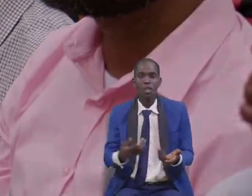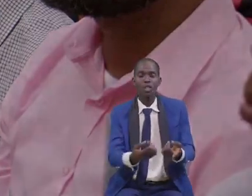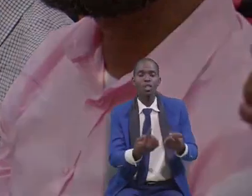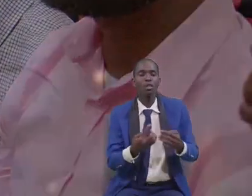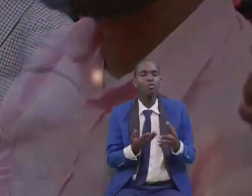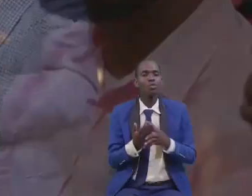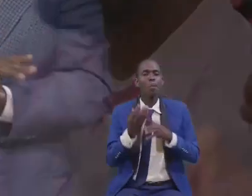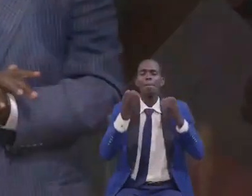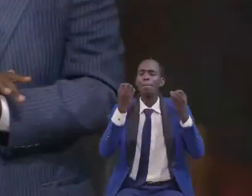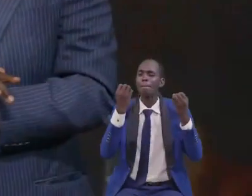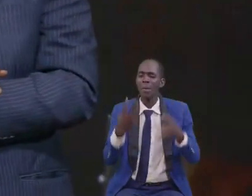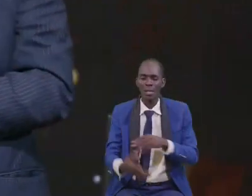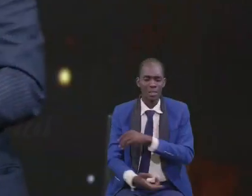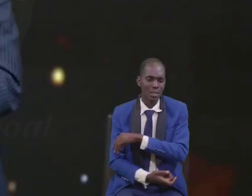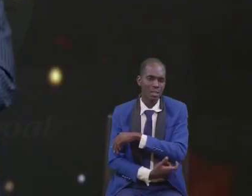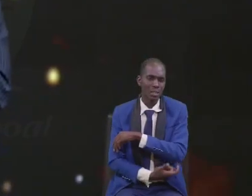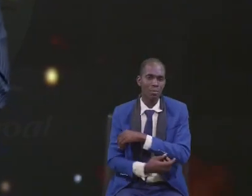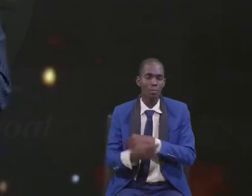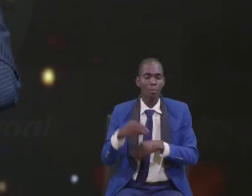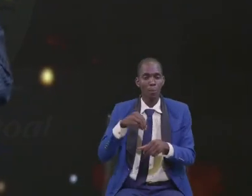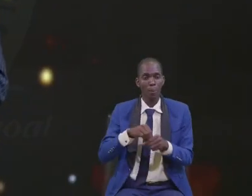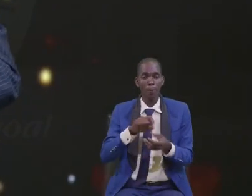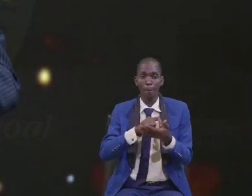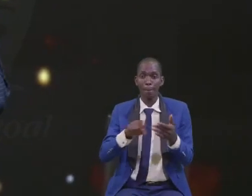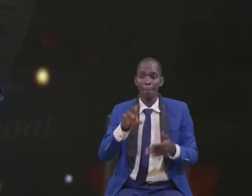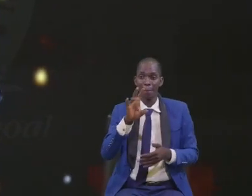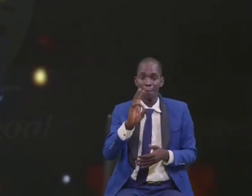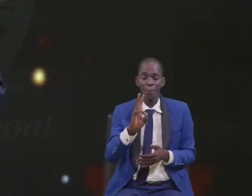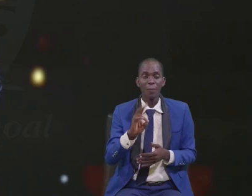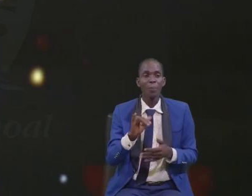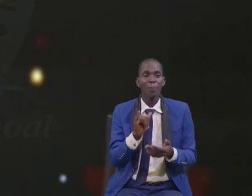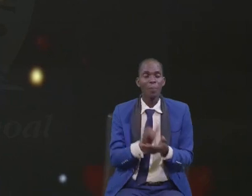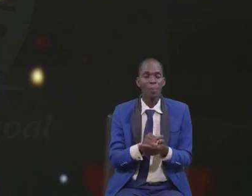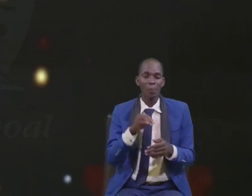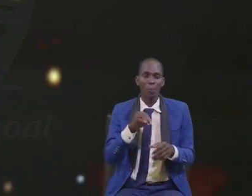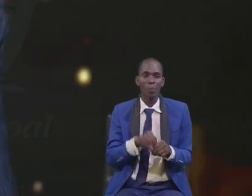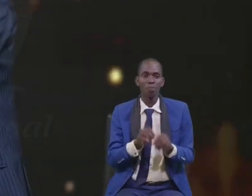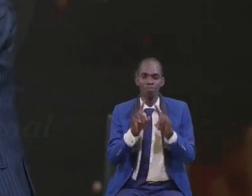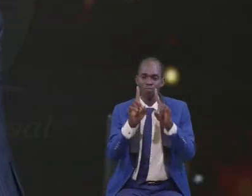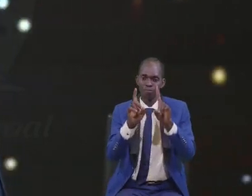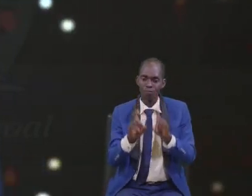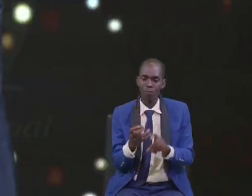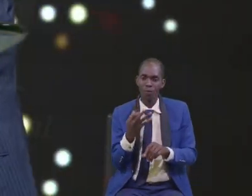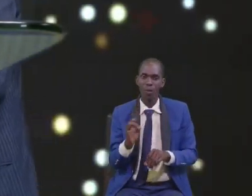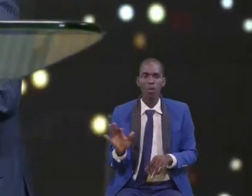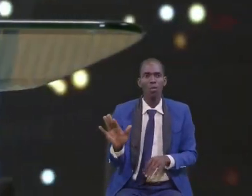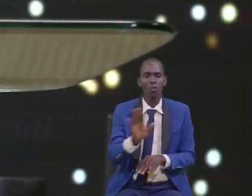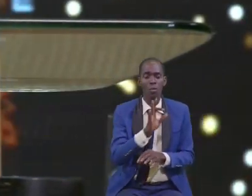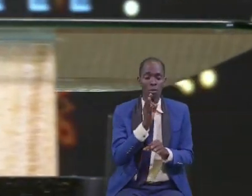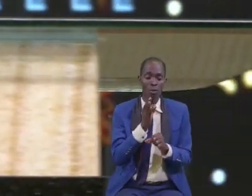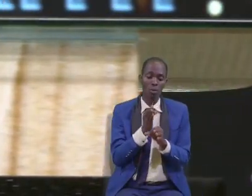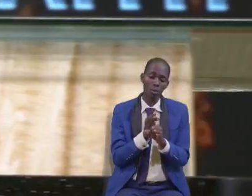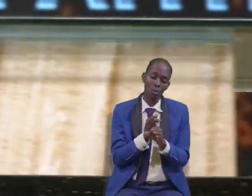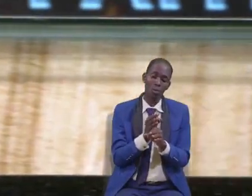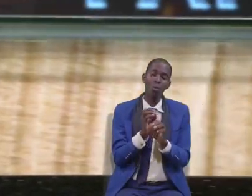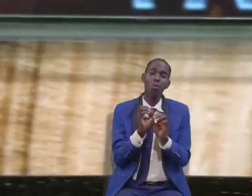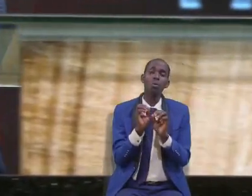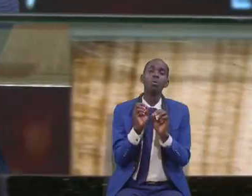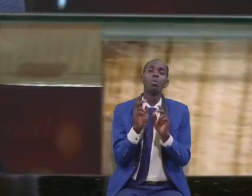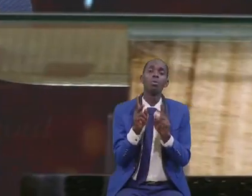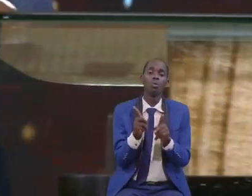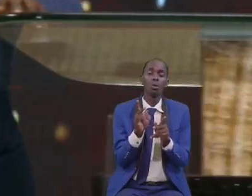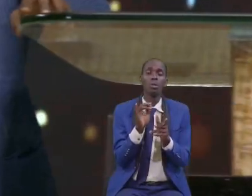at verse 7. In verse 7, it says that the trial of your faith. Okay, that's why